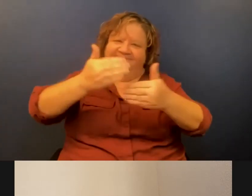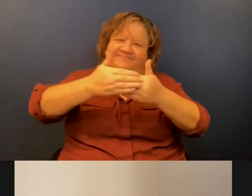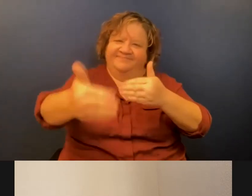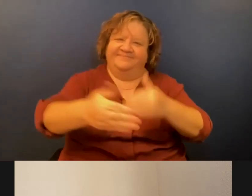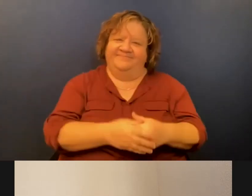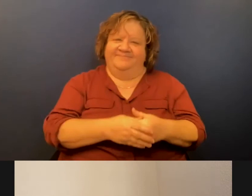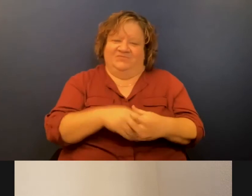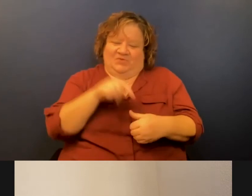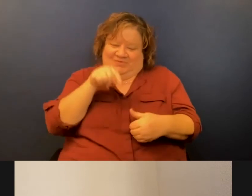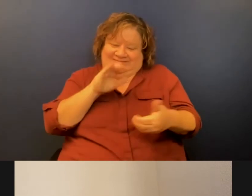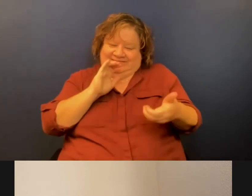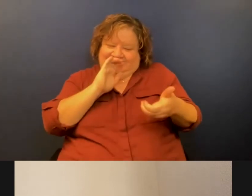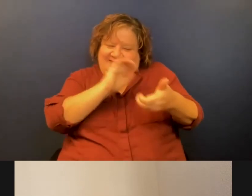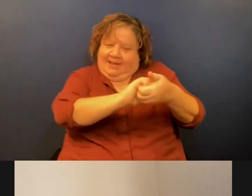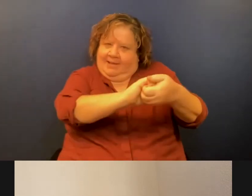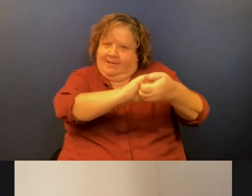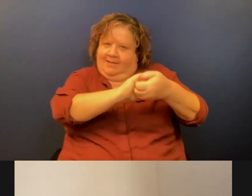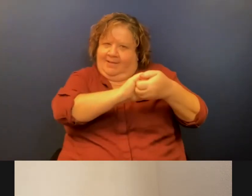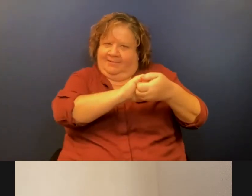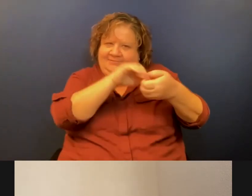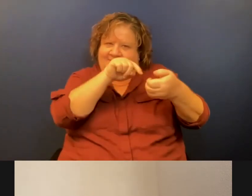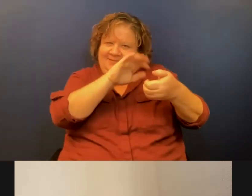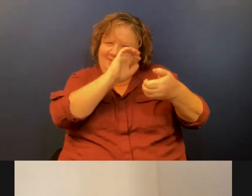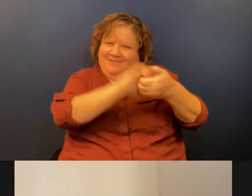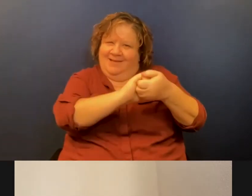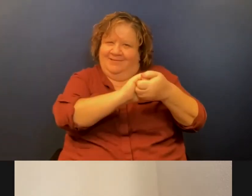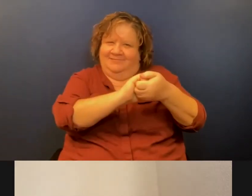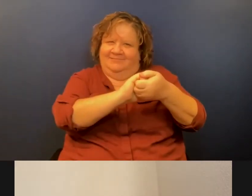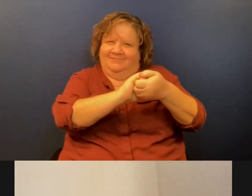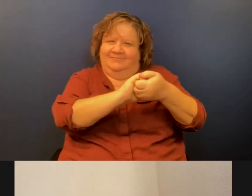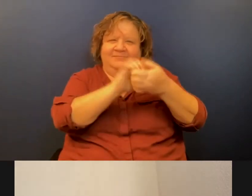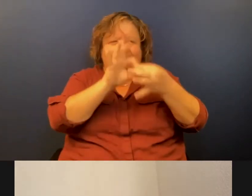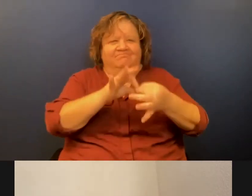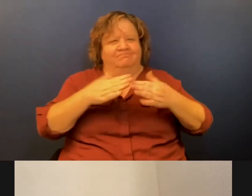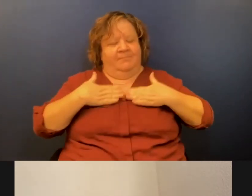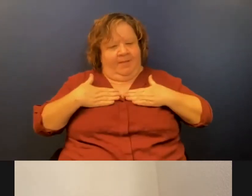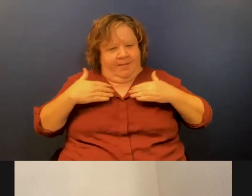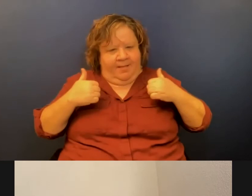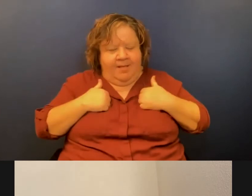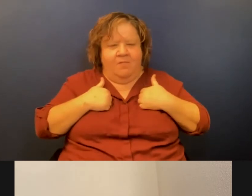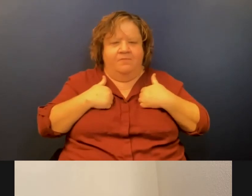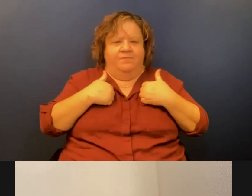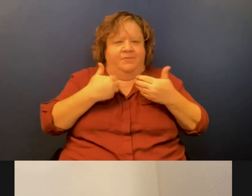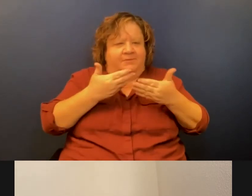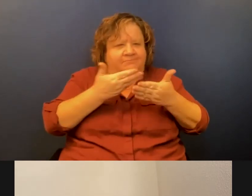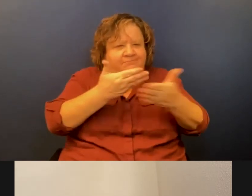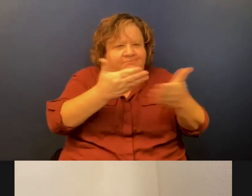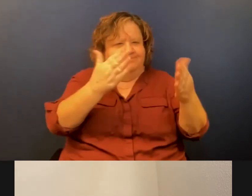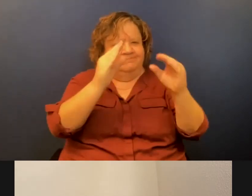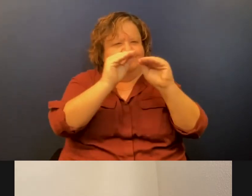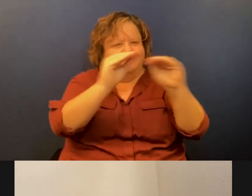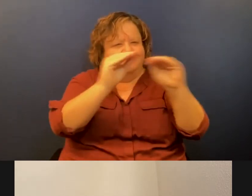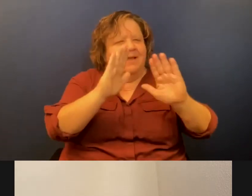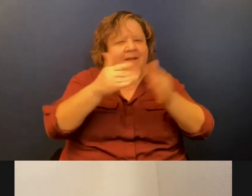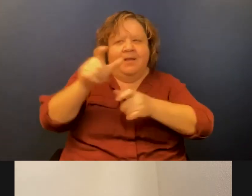You mentioned something extremely important there, Andrea, and I want to reflect on what you've just said